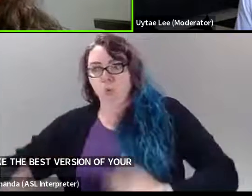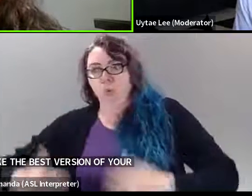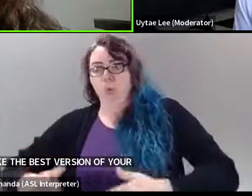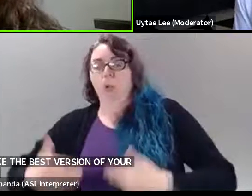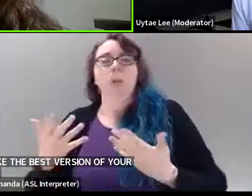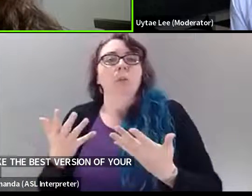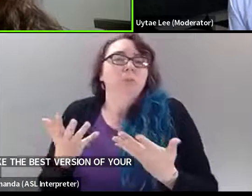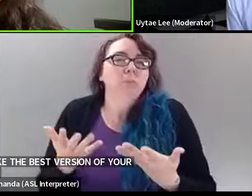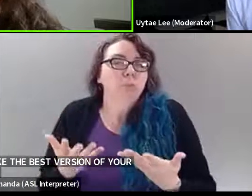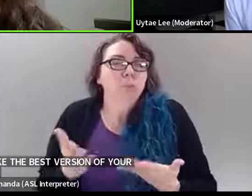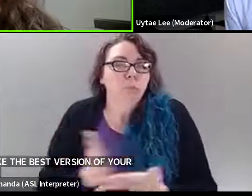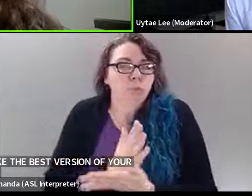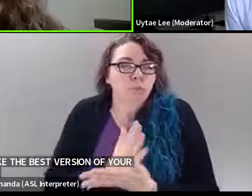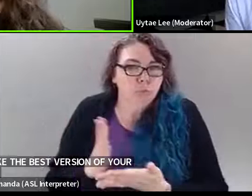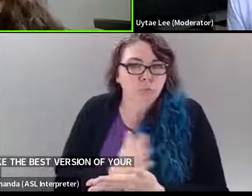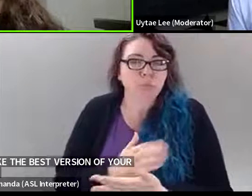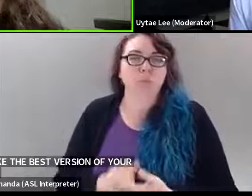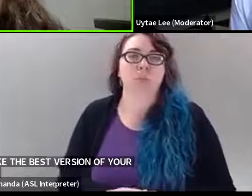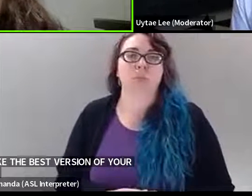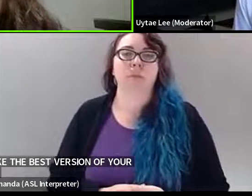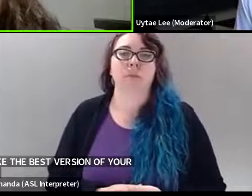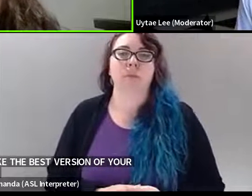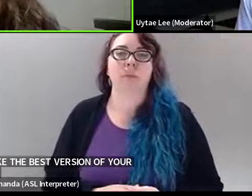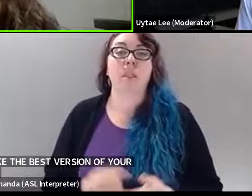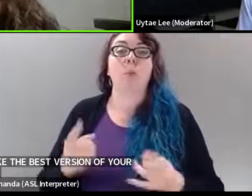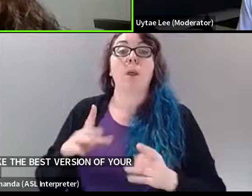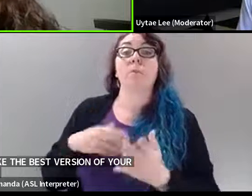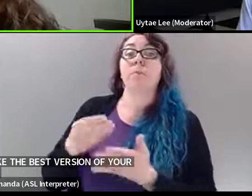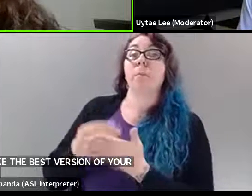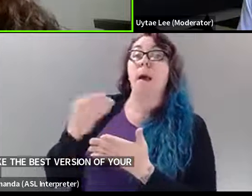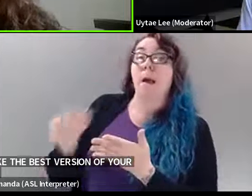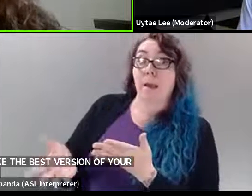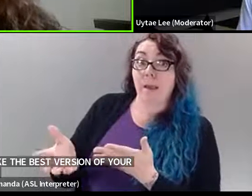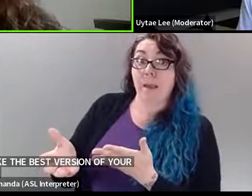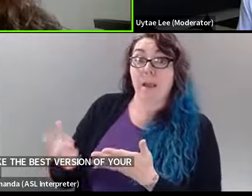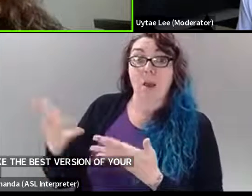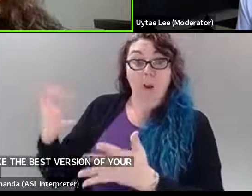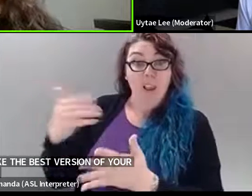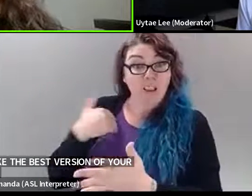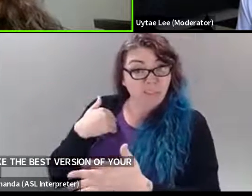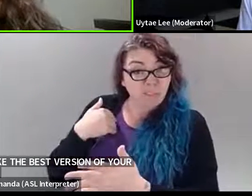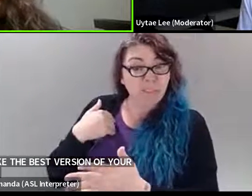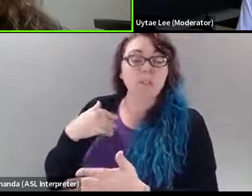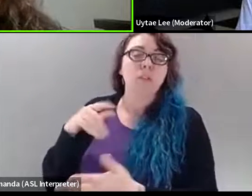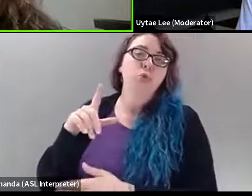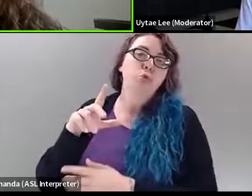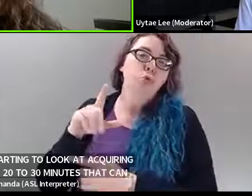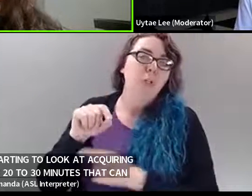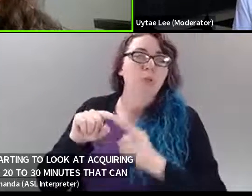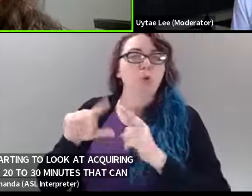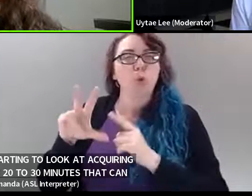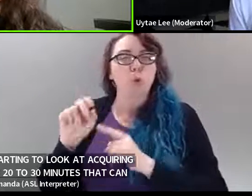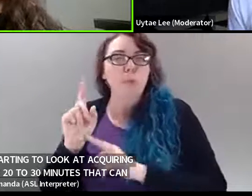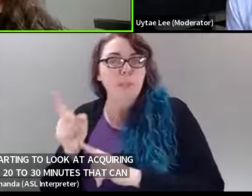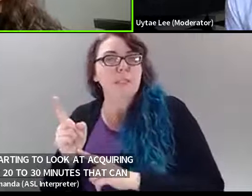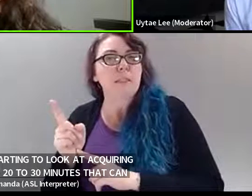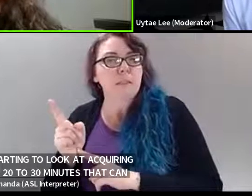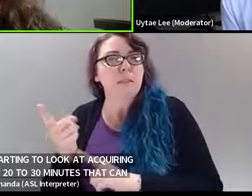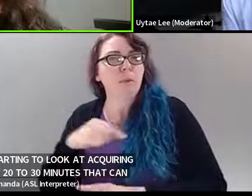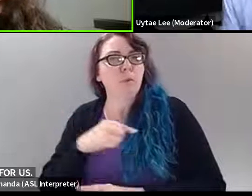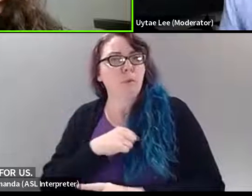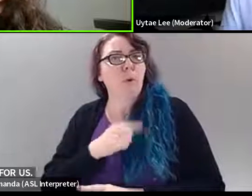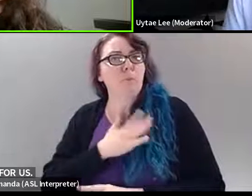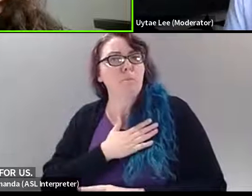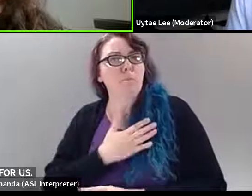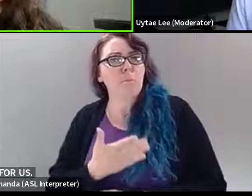30 minutes that can work well for us. It's relatively new-ish for us and our team, so we're still experimenting with what that could look